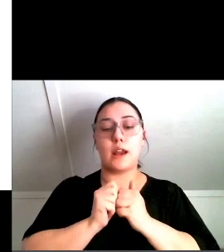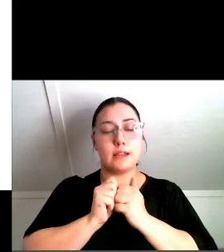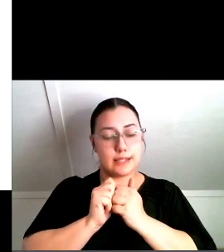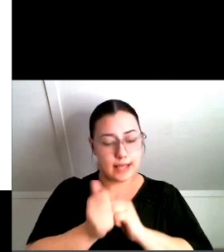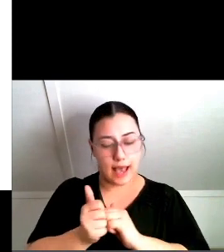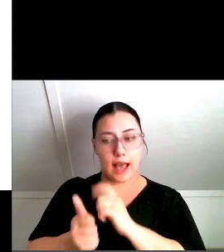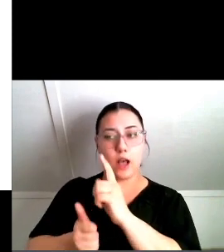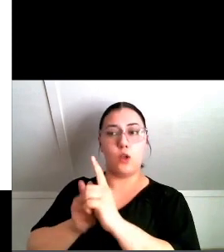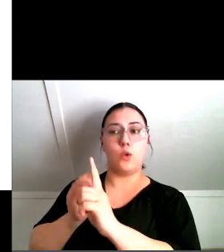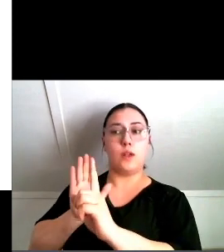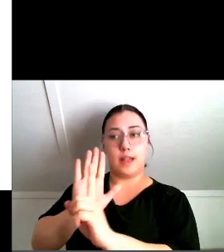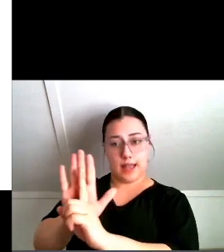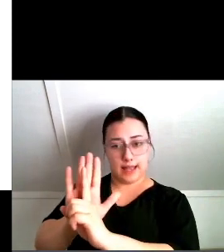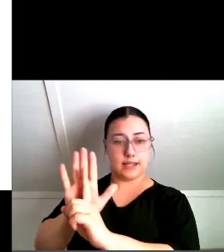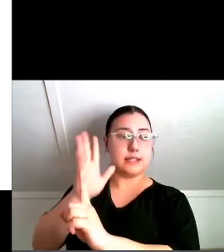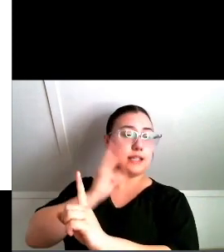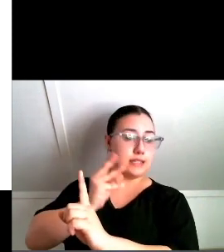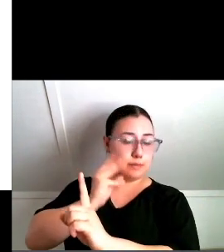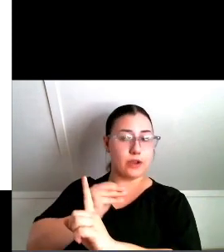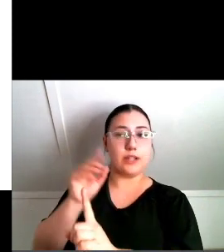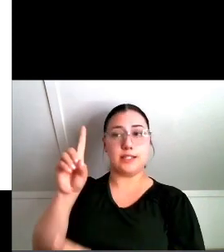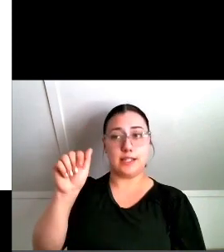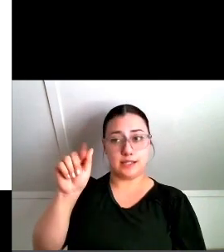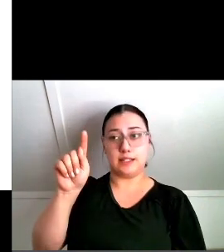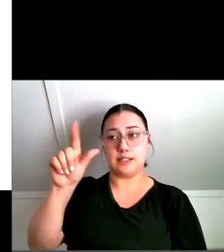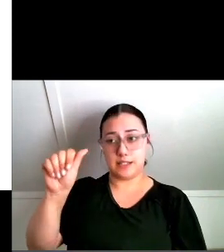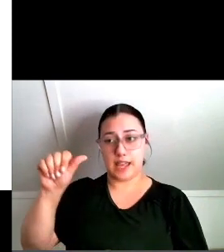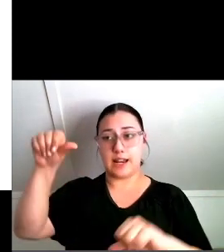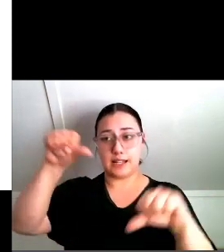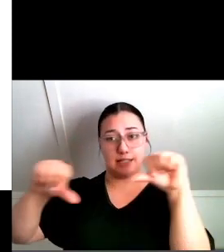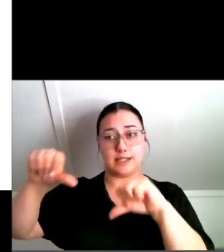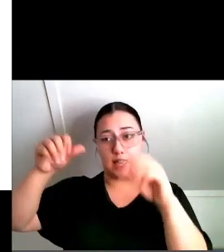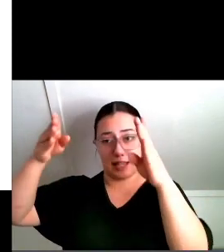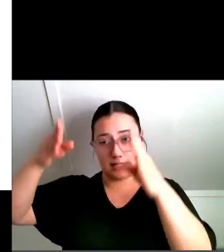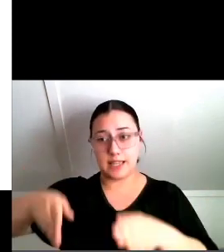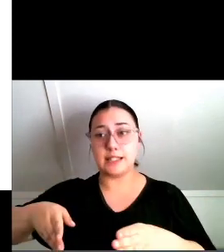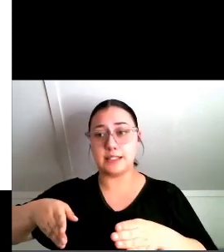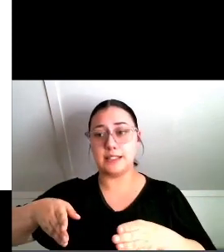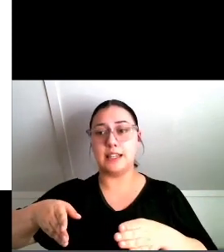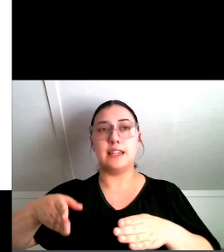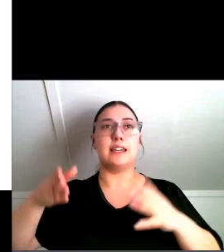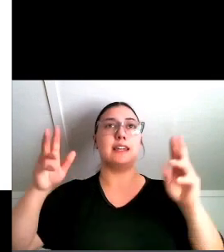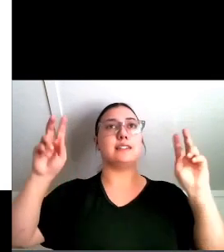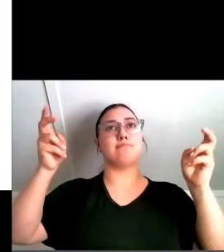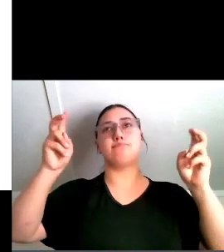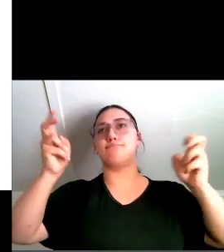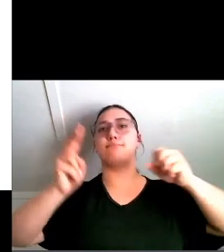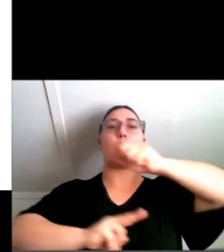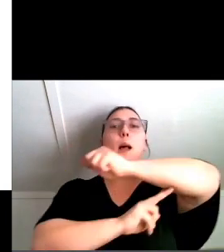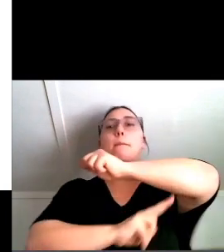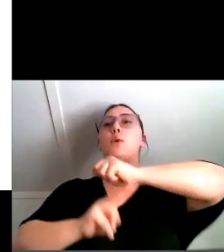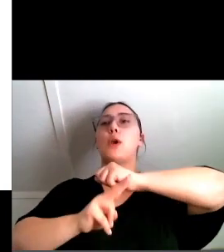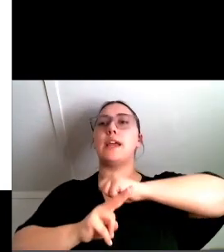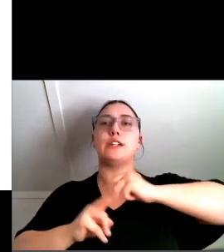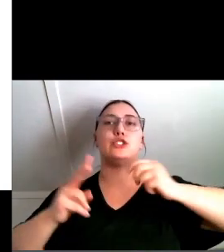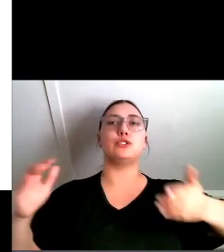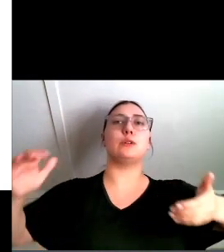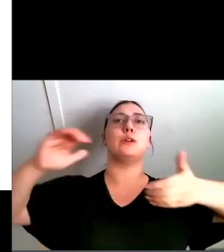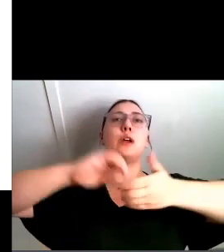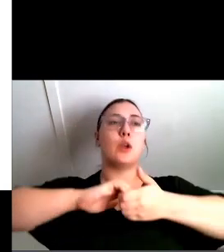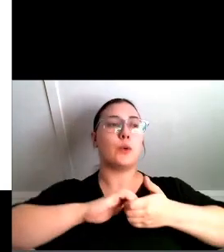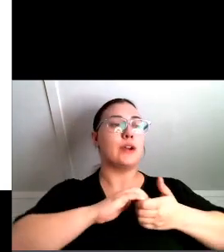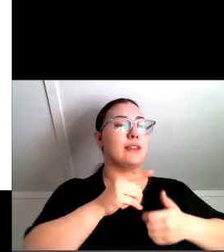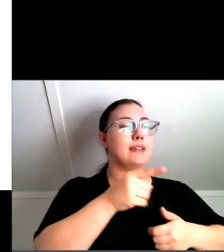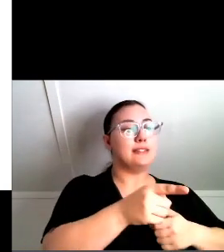as a data scientist is a bridge between the sort of disparate areas of